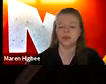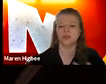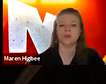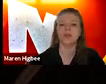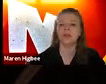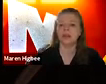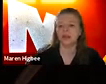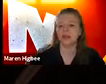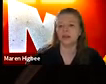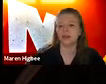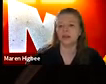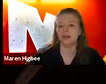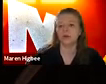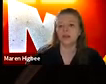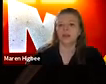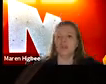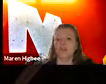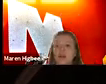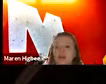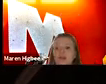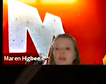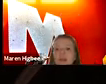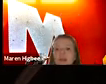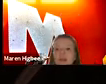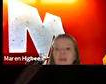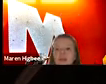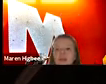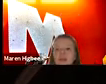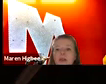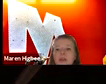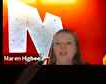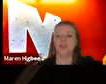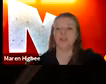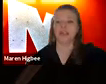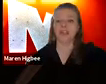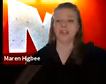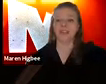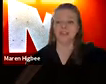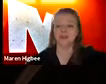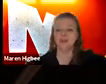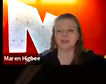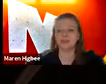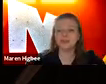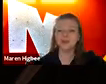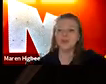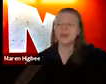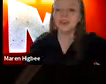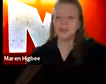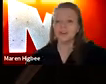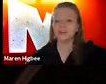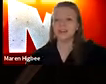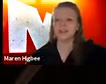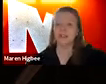you make sure that, you know, if they're talking to you like this, you get them to shift like this, so it doesn't look so